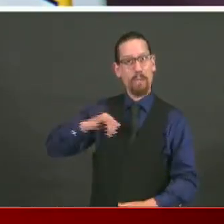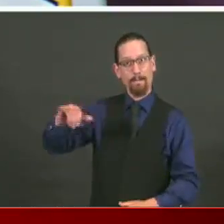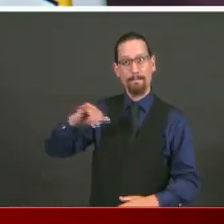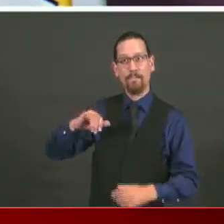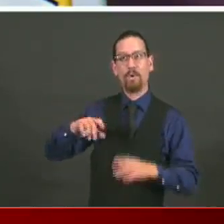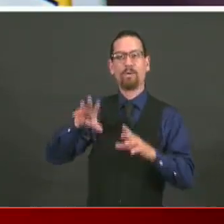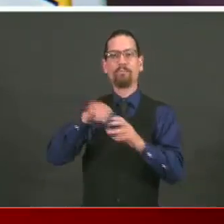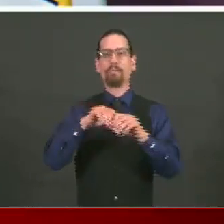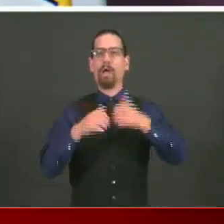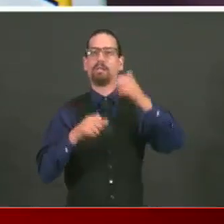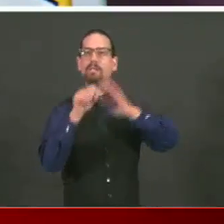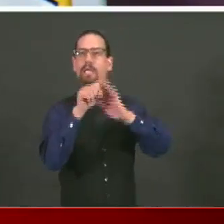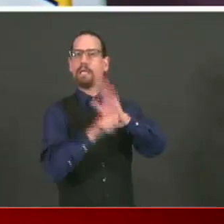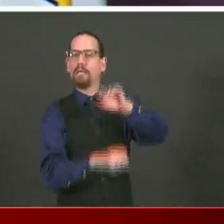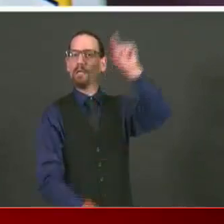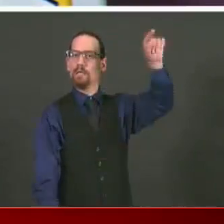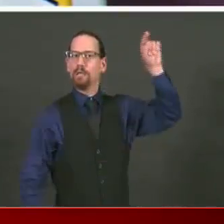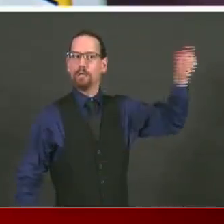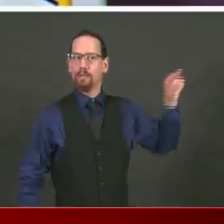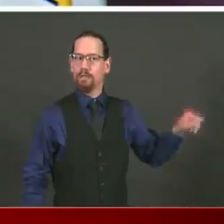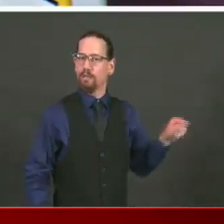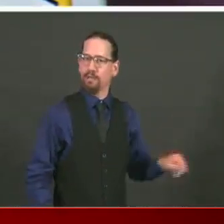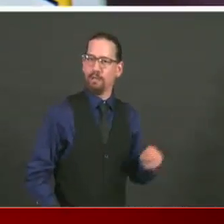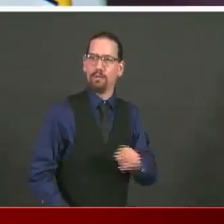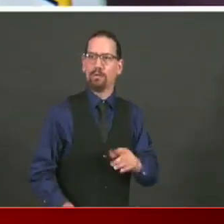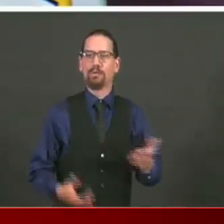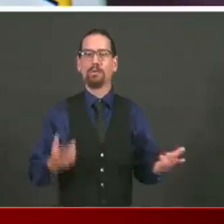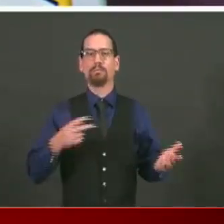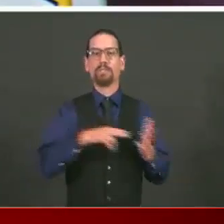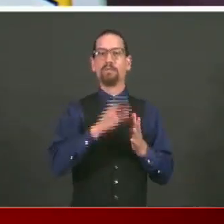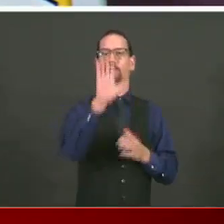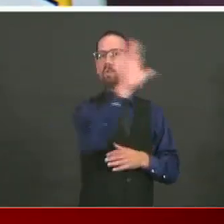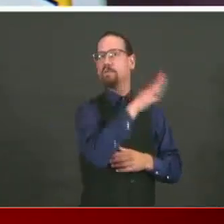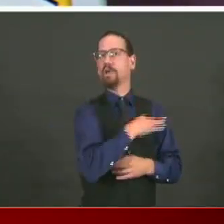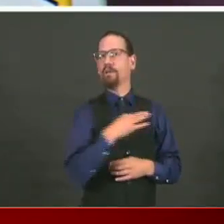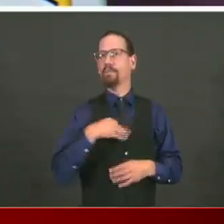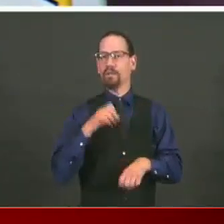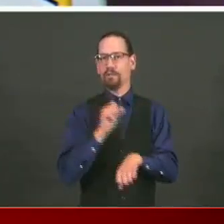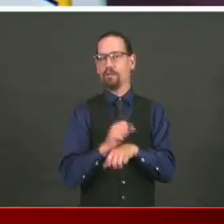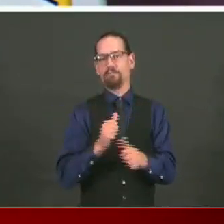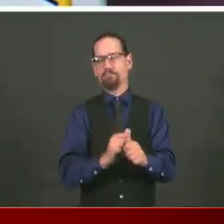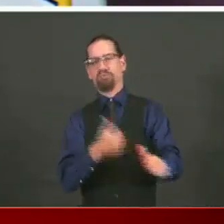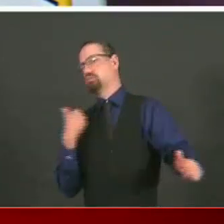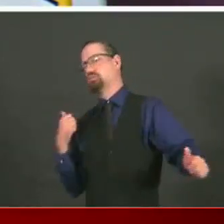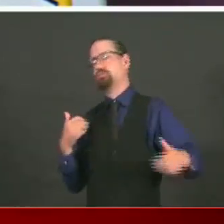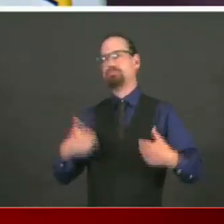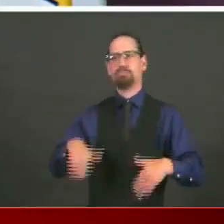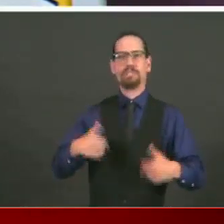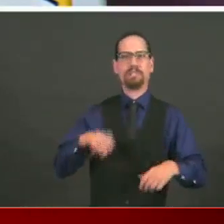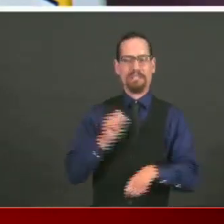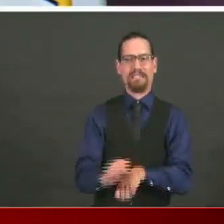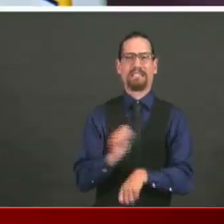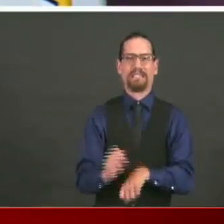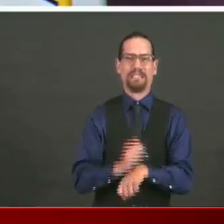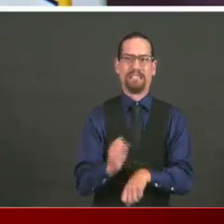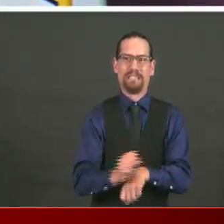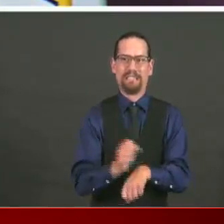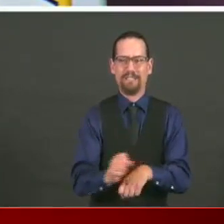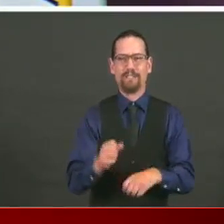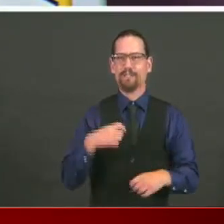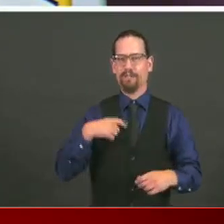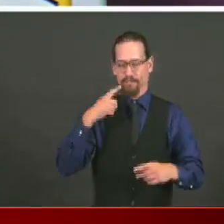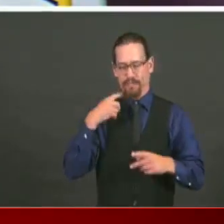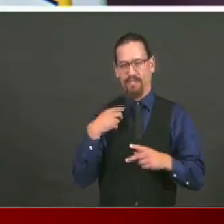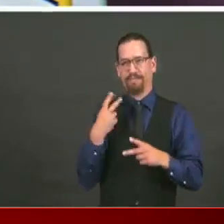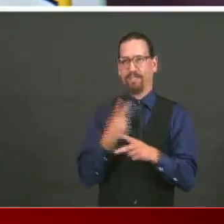labs have a lot of demand and they're getting behind. And so I'm trying to pivot and figure out, okay,